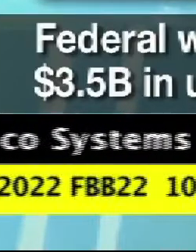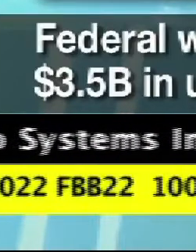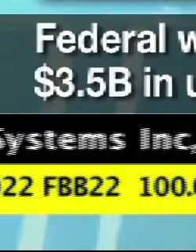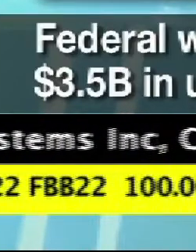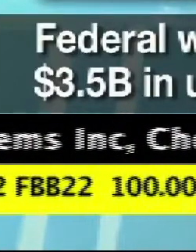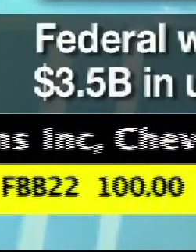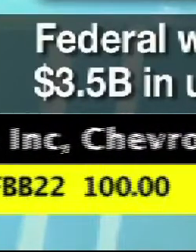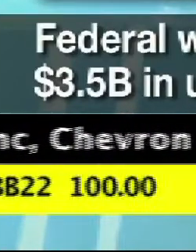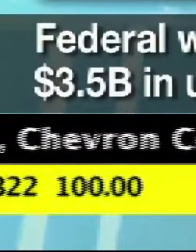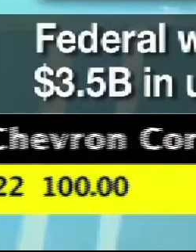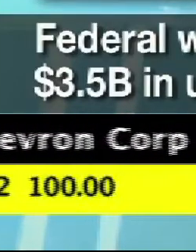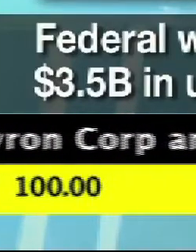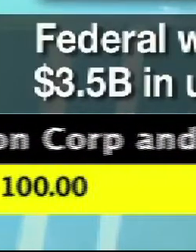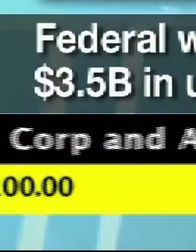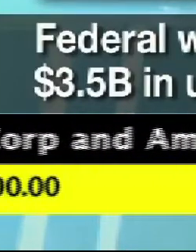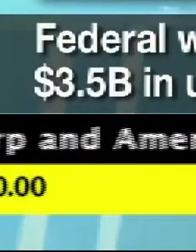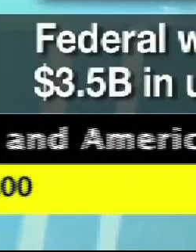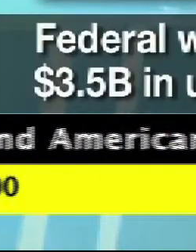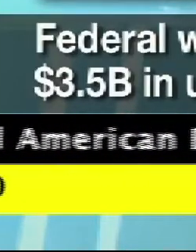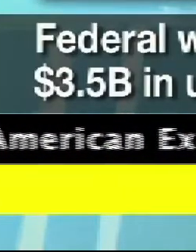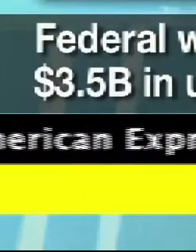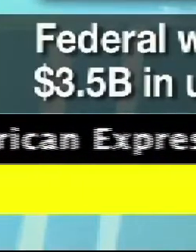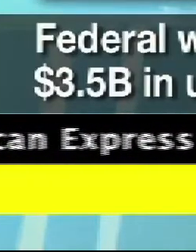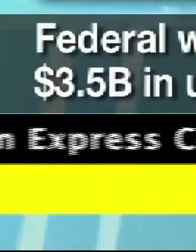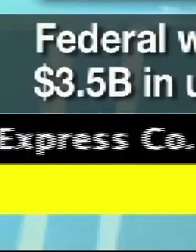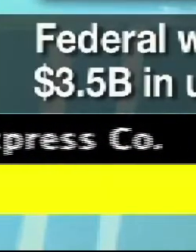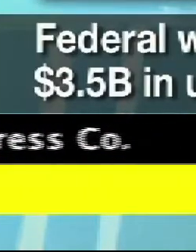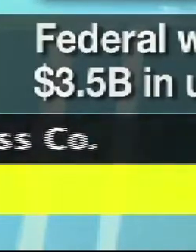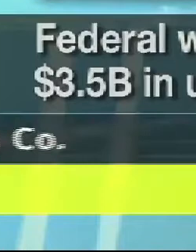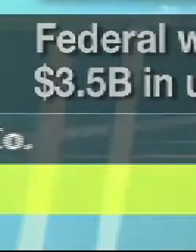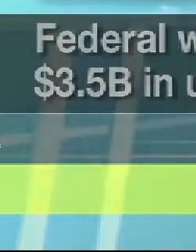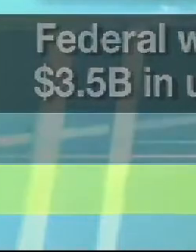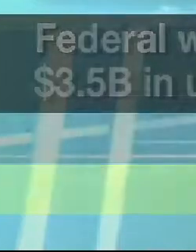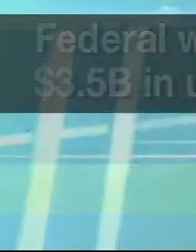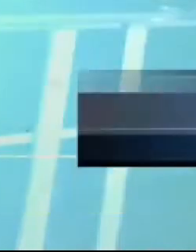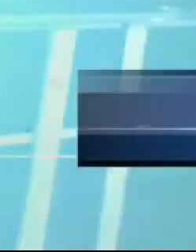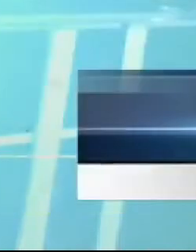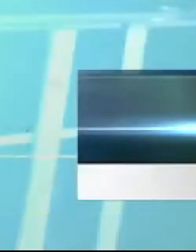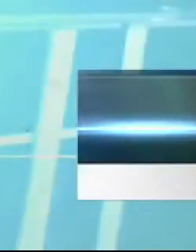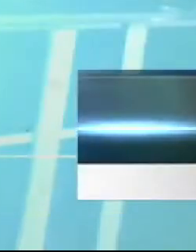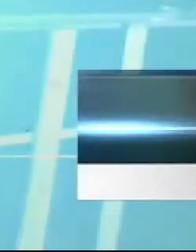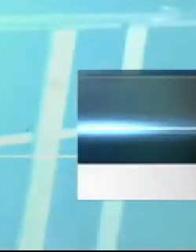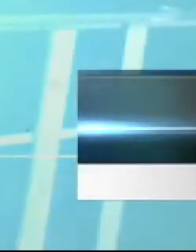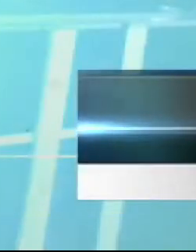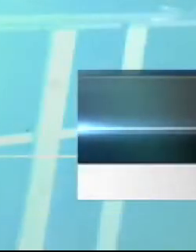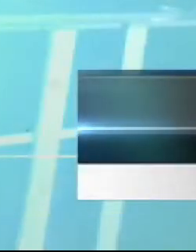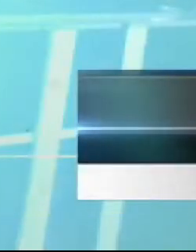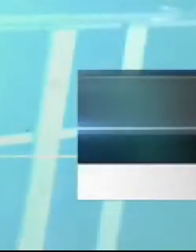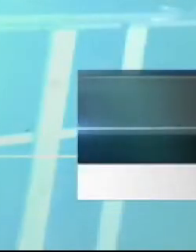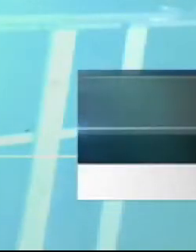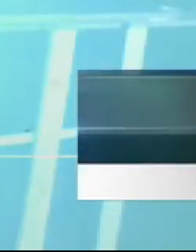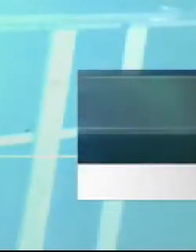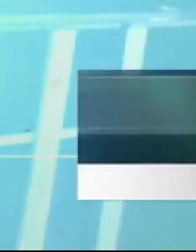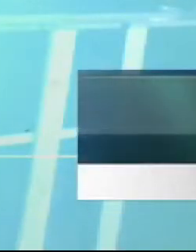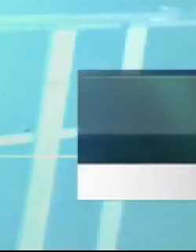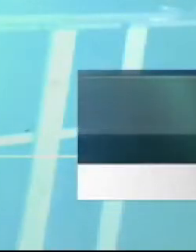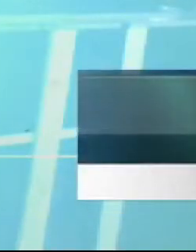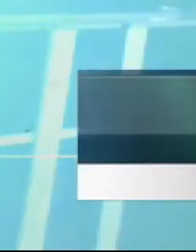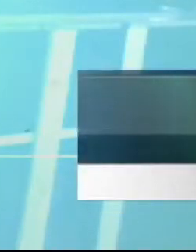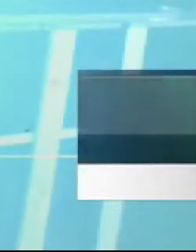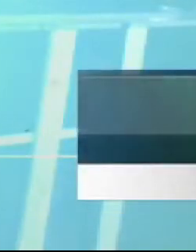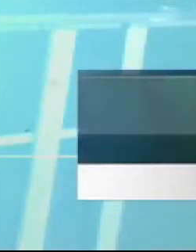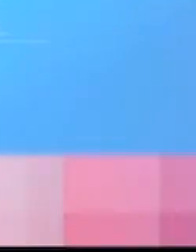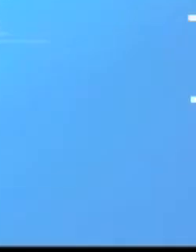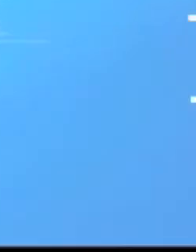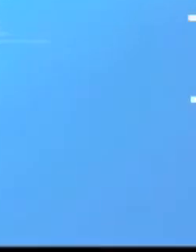30th, a slight decrease from the 315,000 the year before. That was your Royal Fidelity Business News. I'm Jimenita